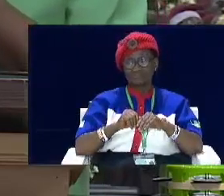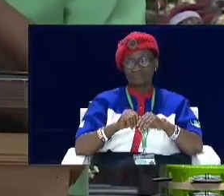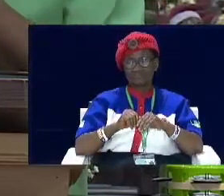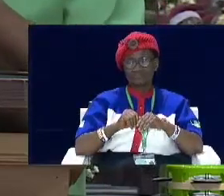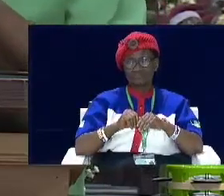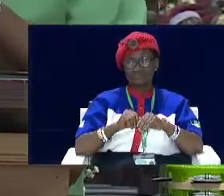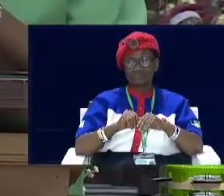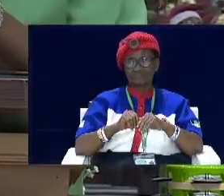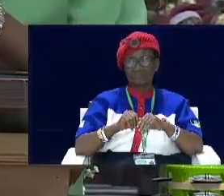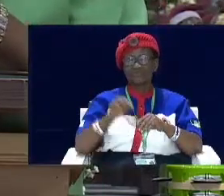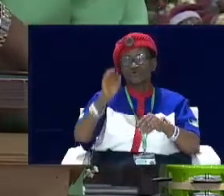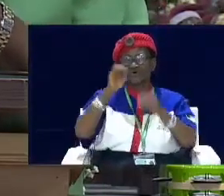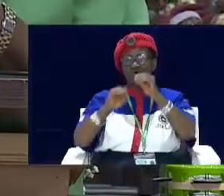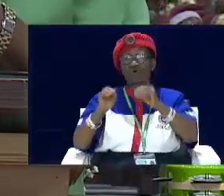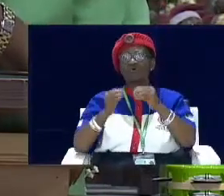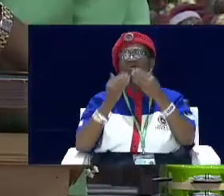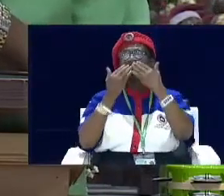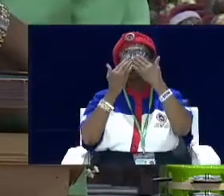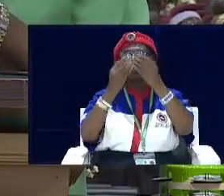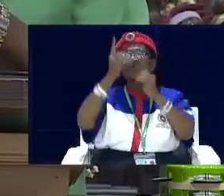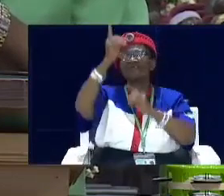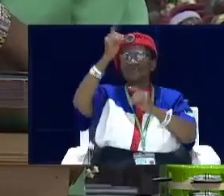Ah, thank you, Father. Hallelujah.